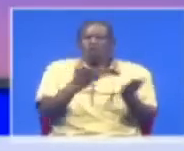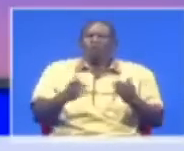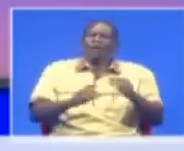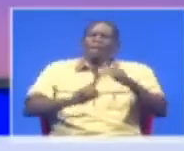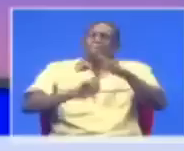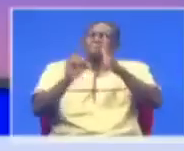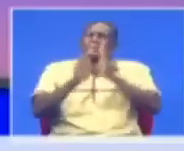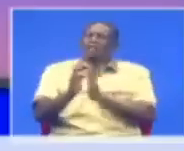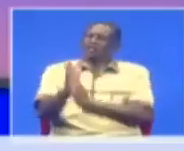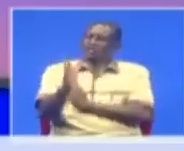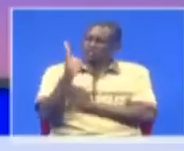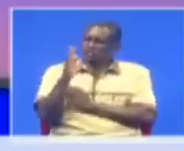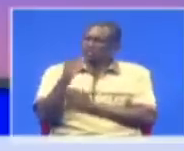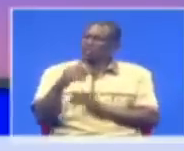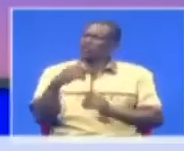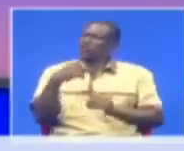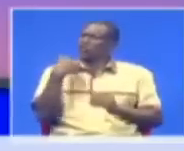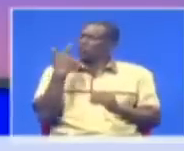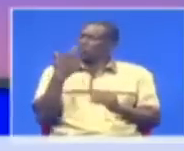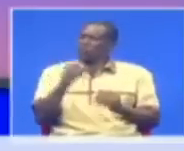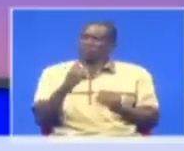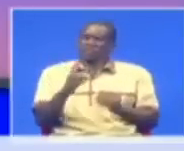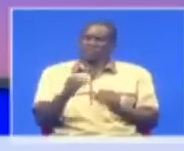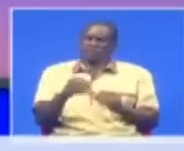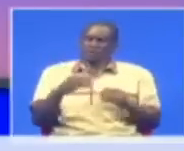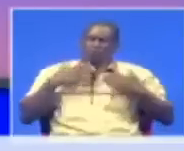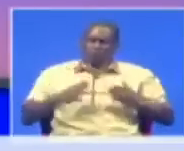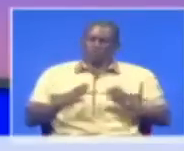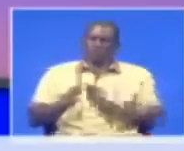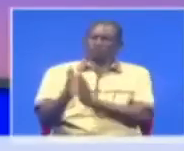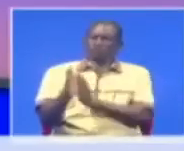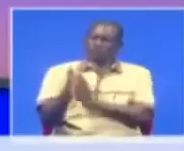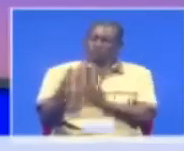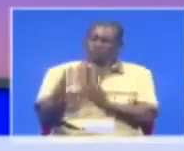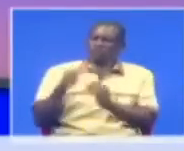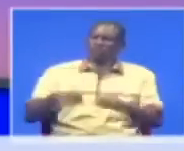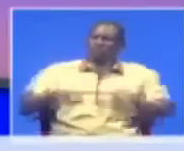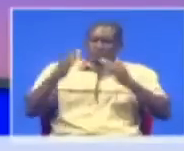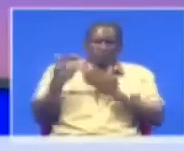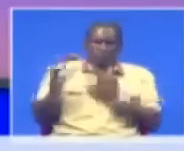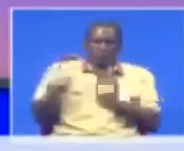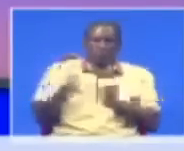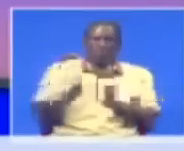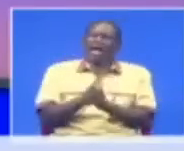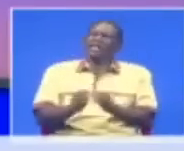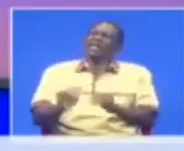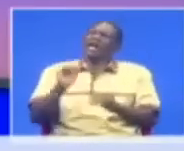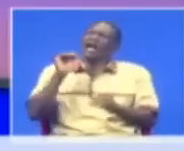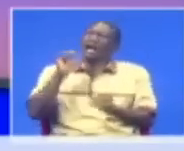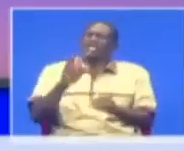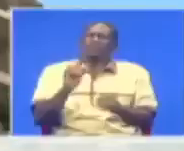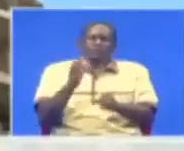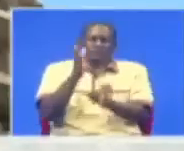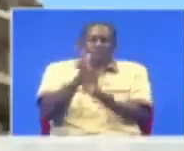whom the killer cop was attached to, raise concern over the need for more psychological support for